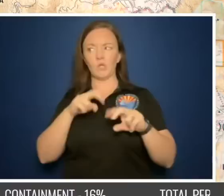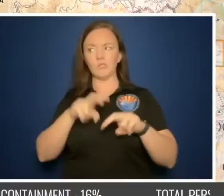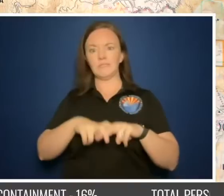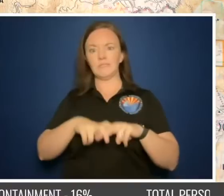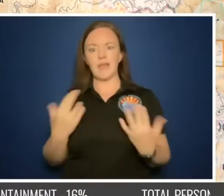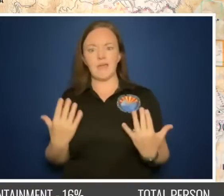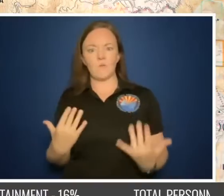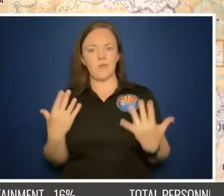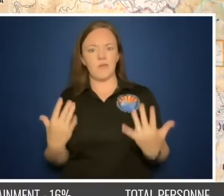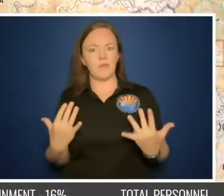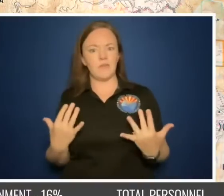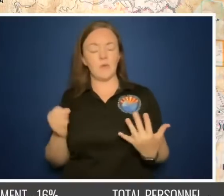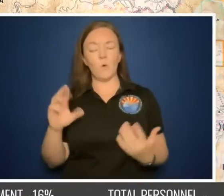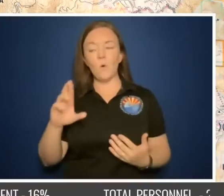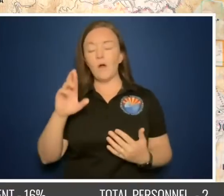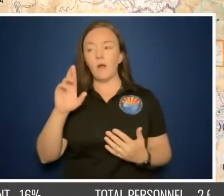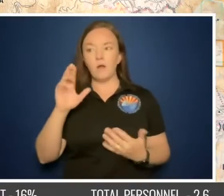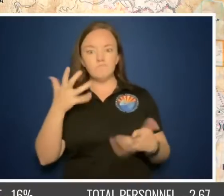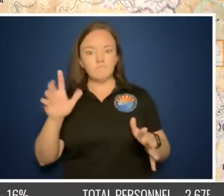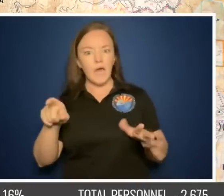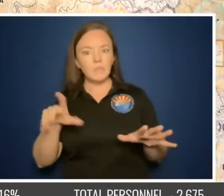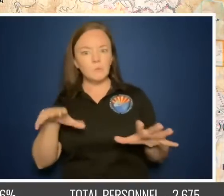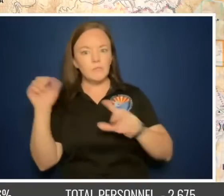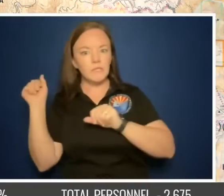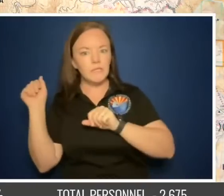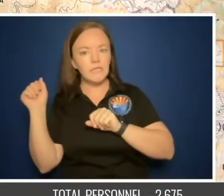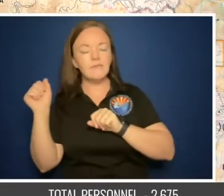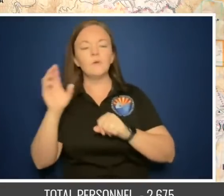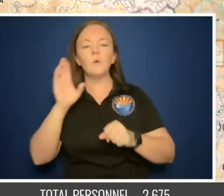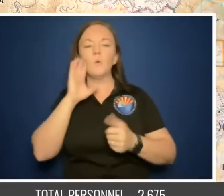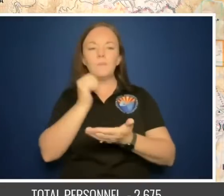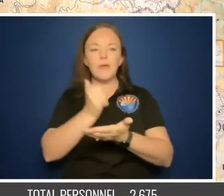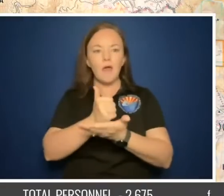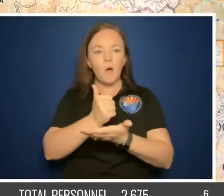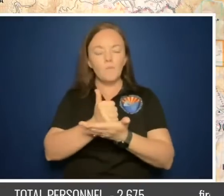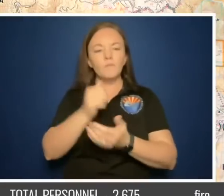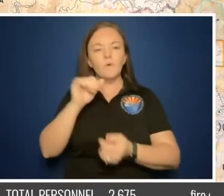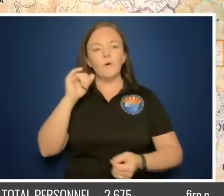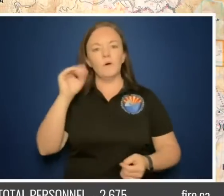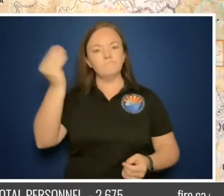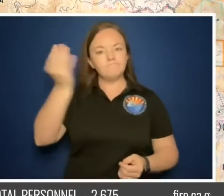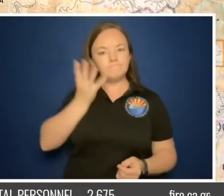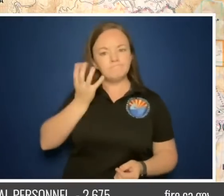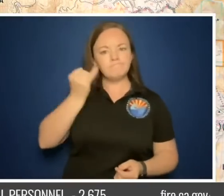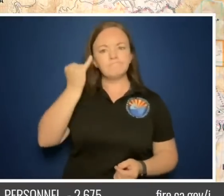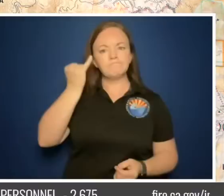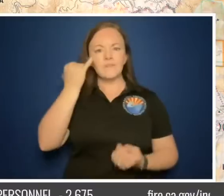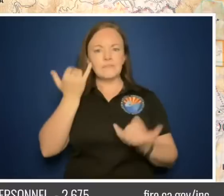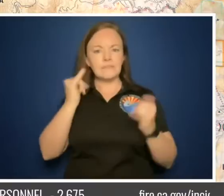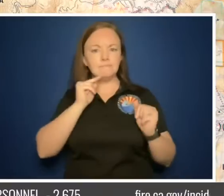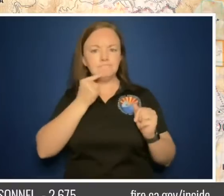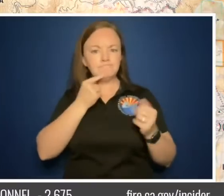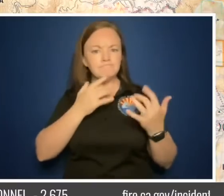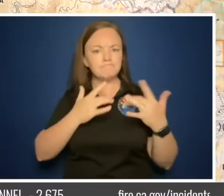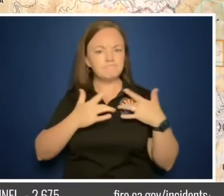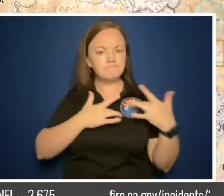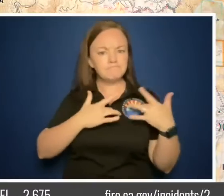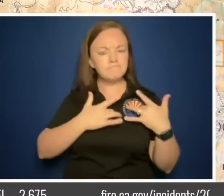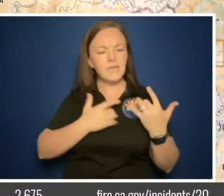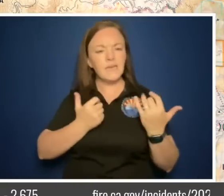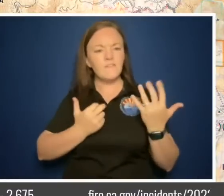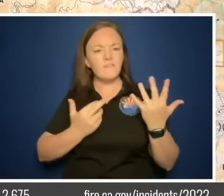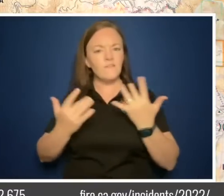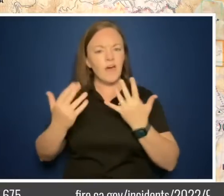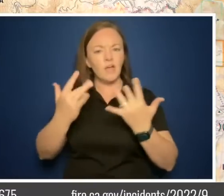had to leave their homes, it would be helpful to know if there is still a significant concern that the fire will travel towards